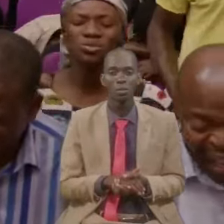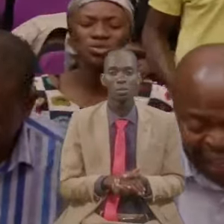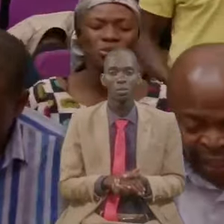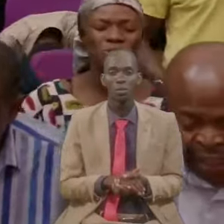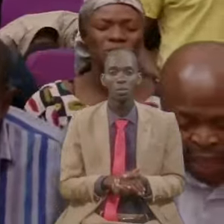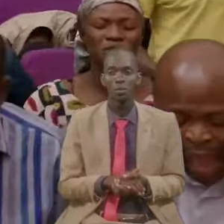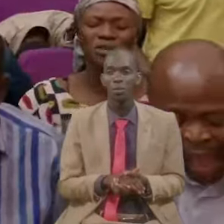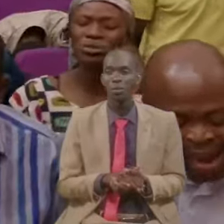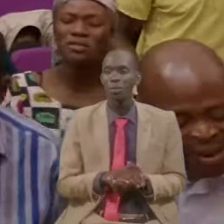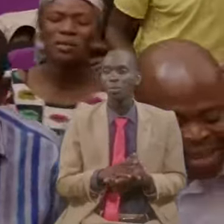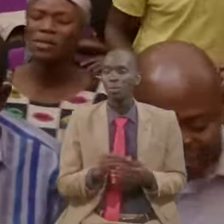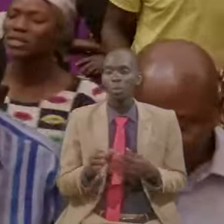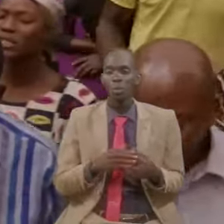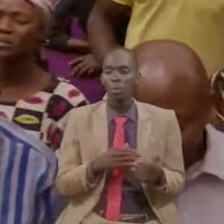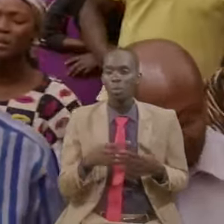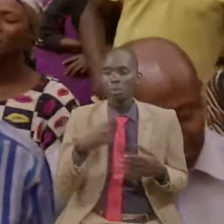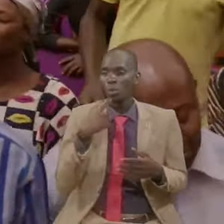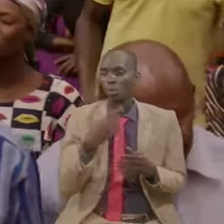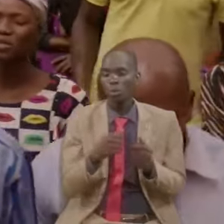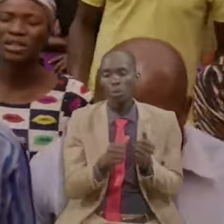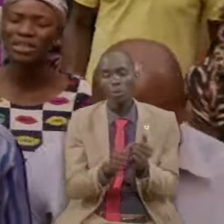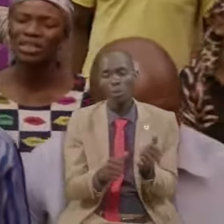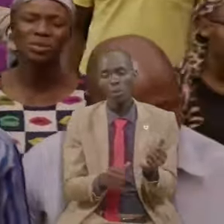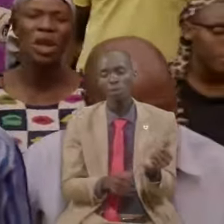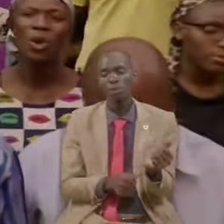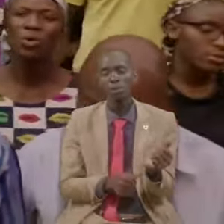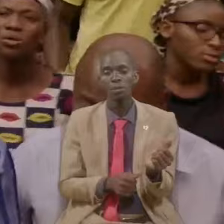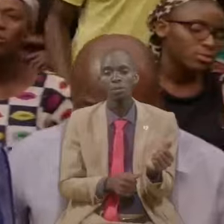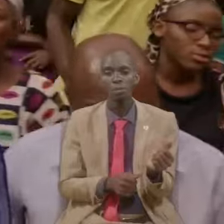Whoever backslides,